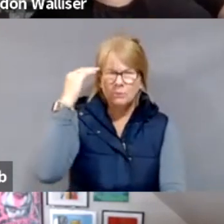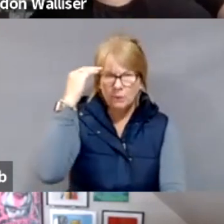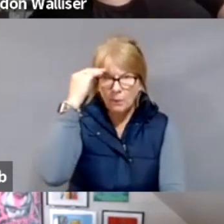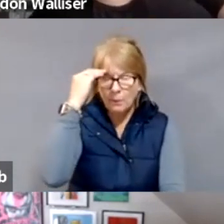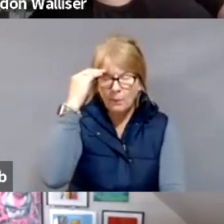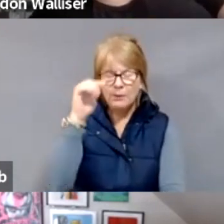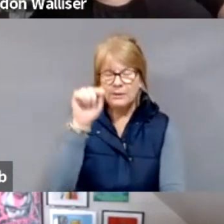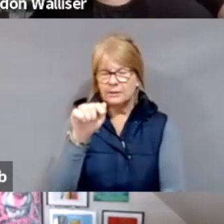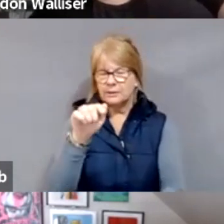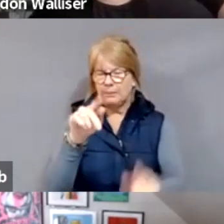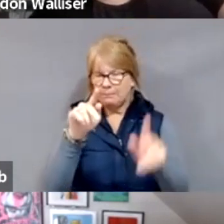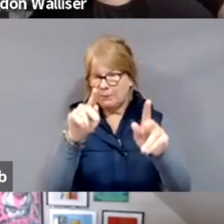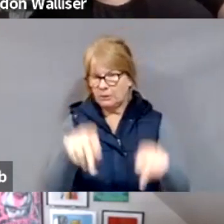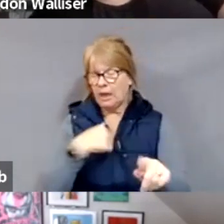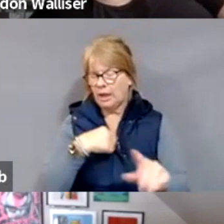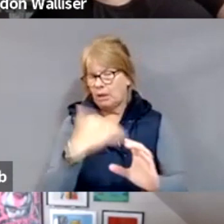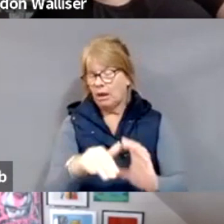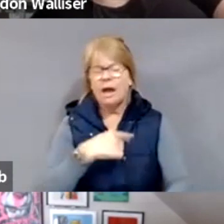to say, hey, I love your play.